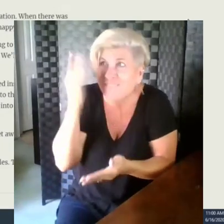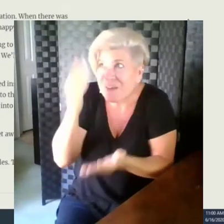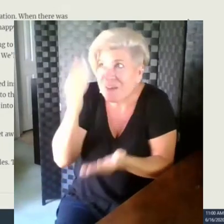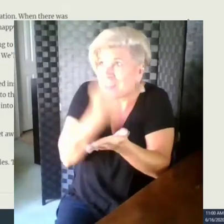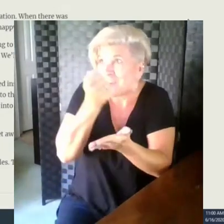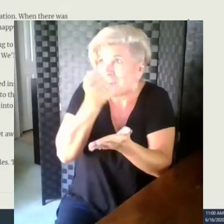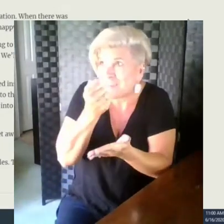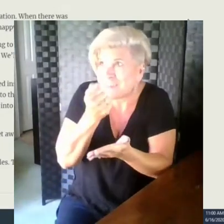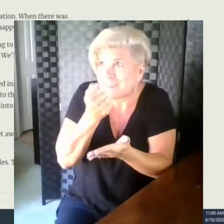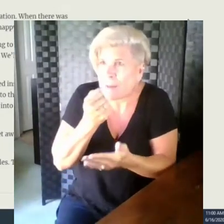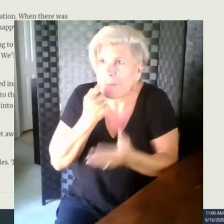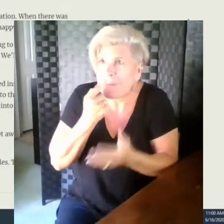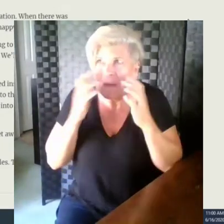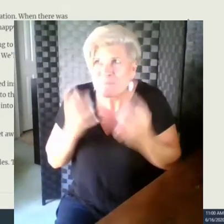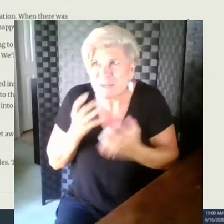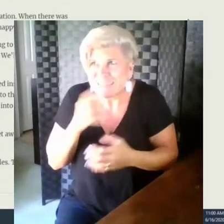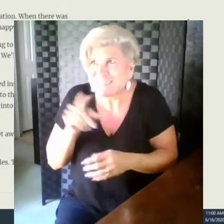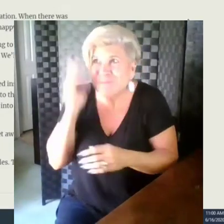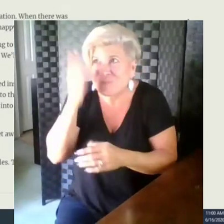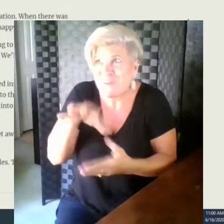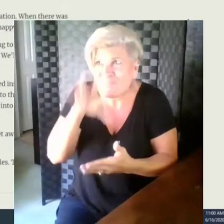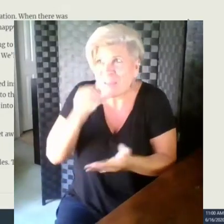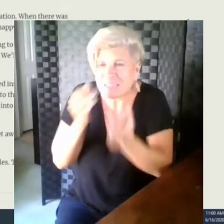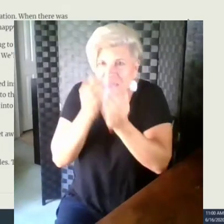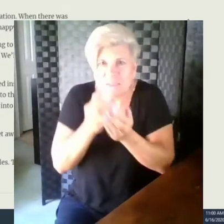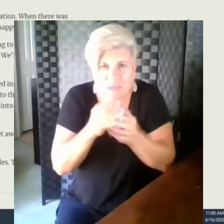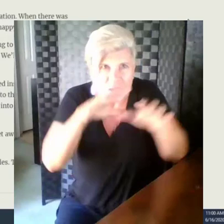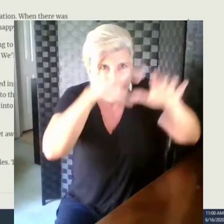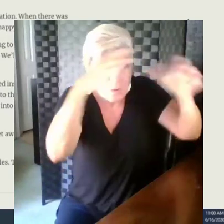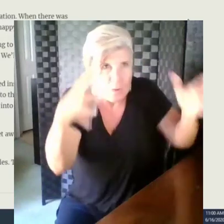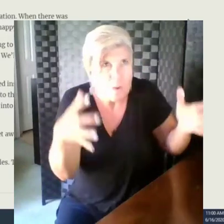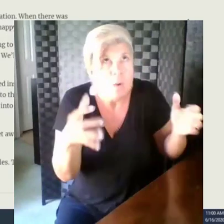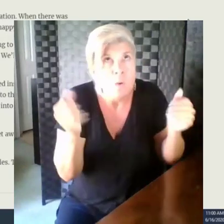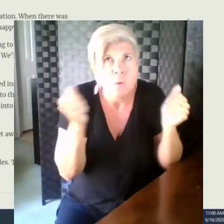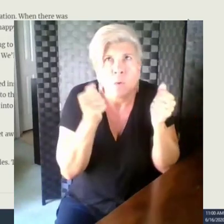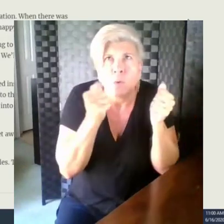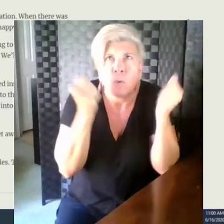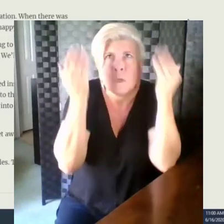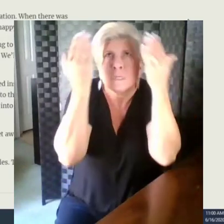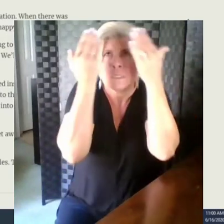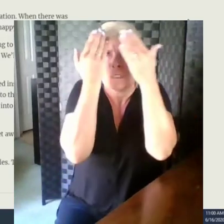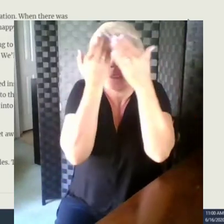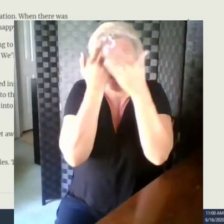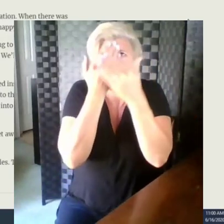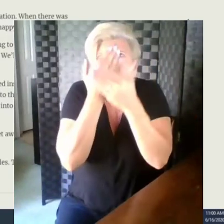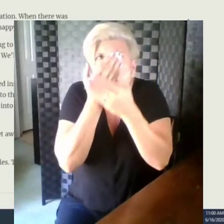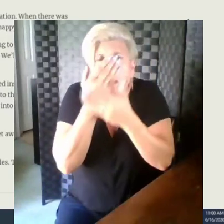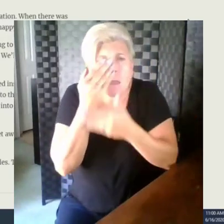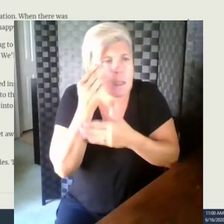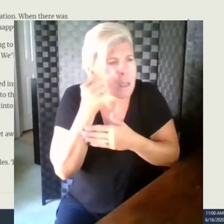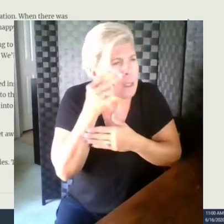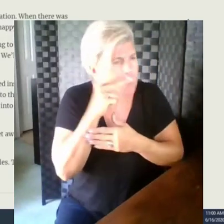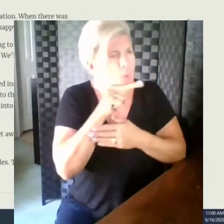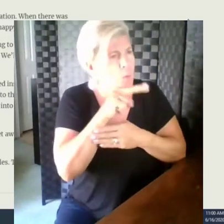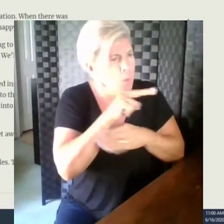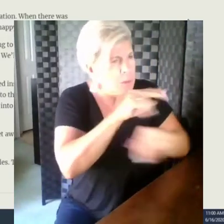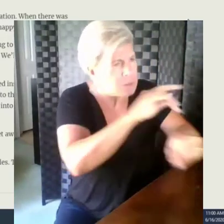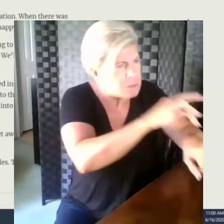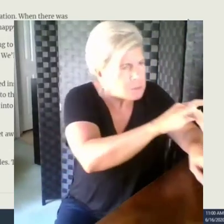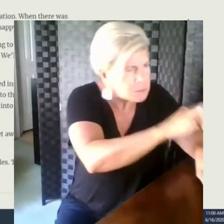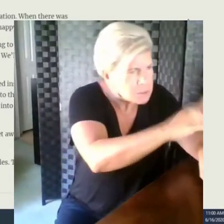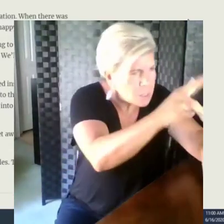see, Redbeard said. The cave was cold and dark. A few feet away Redbeard could make out something